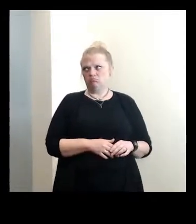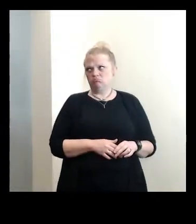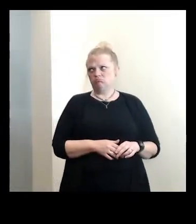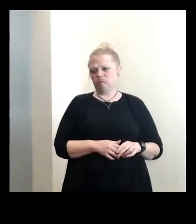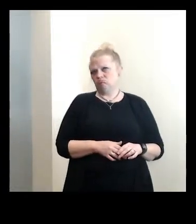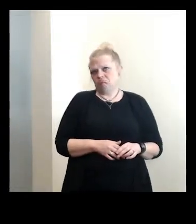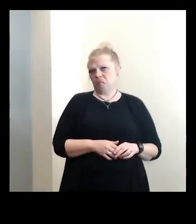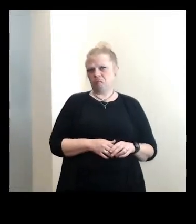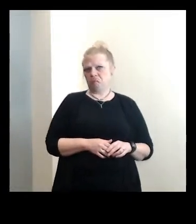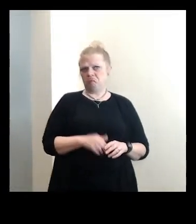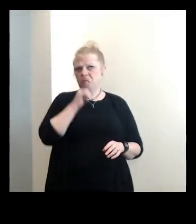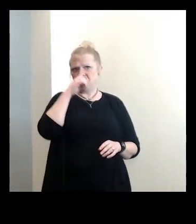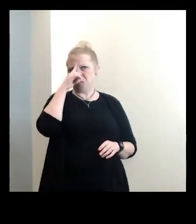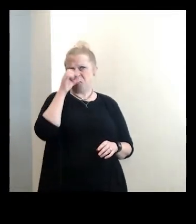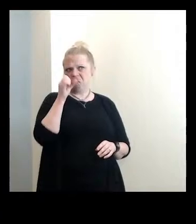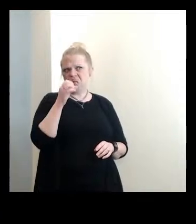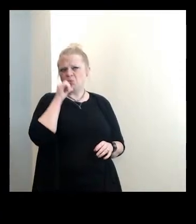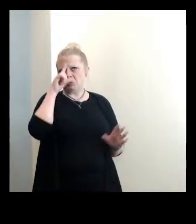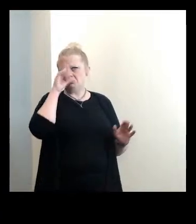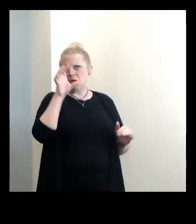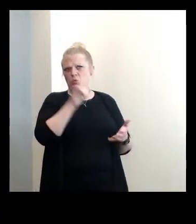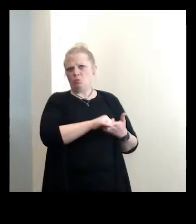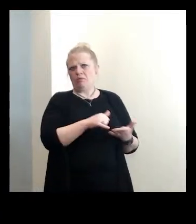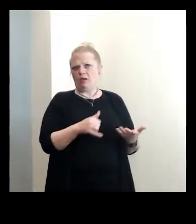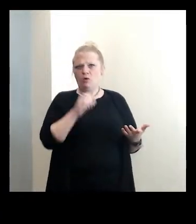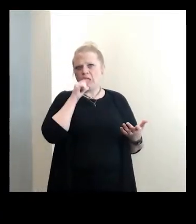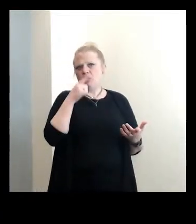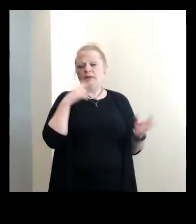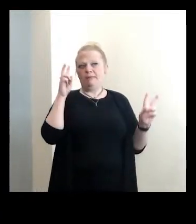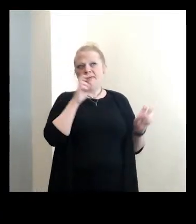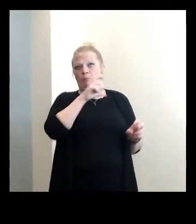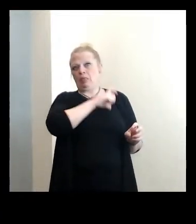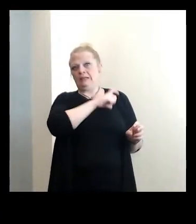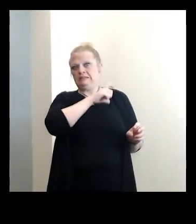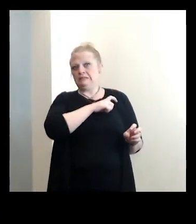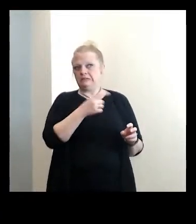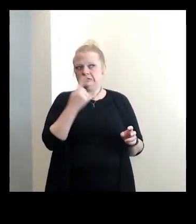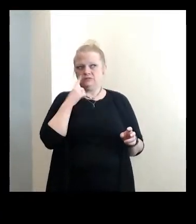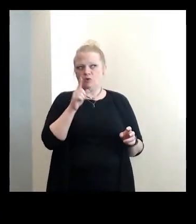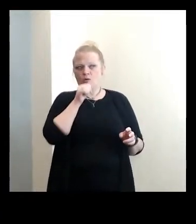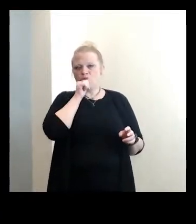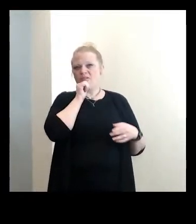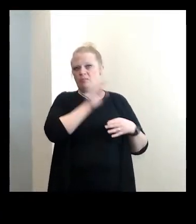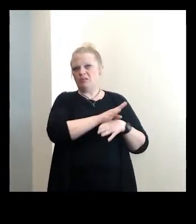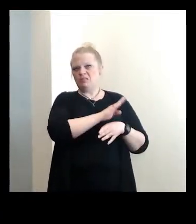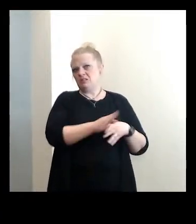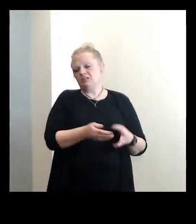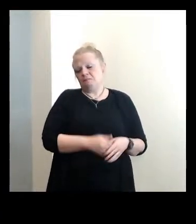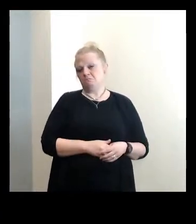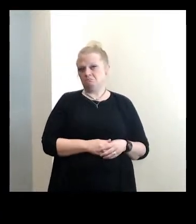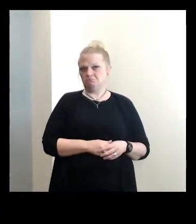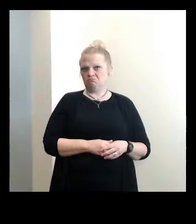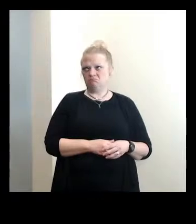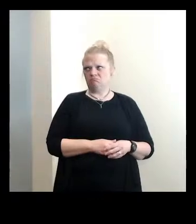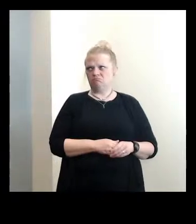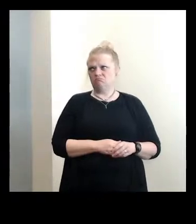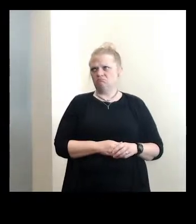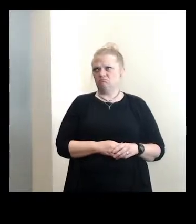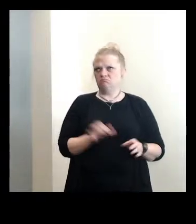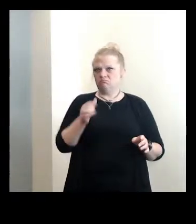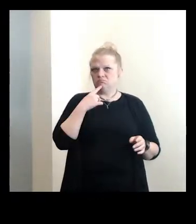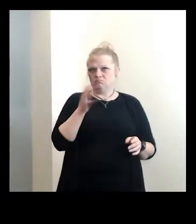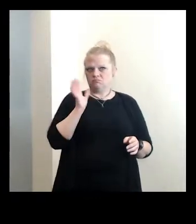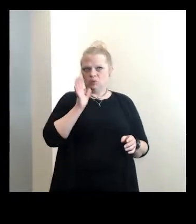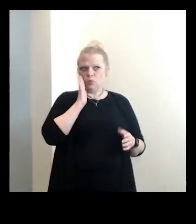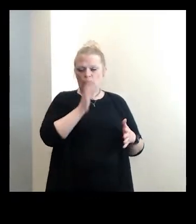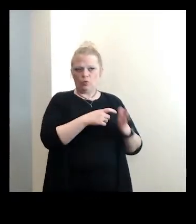We don't have an intention of being the enforcement police for private establishments. As I said earlier, we're going to